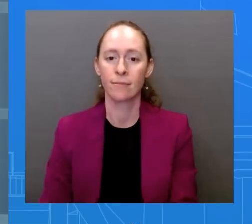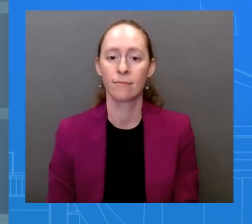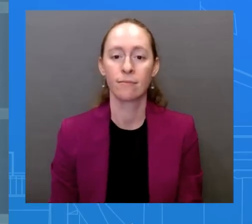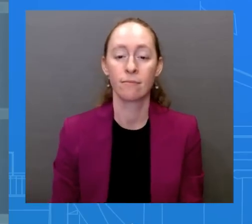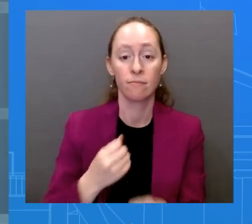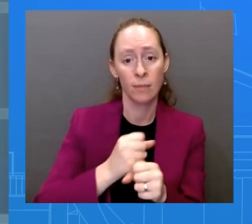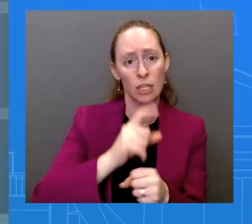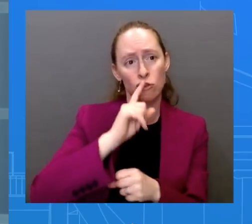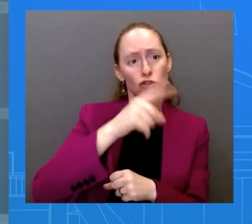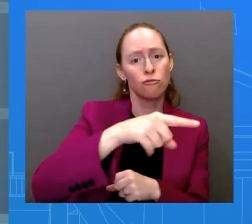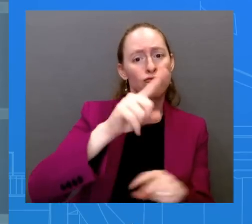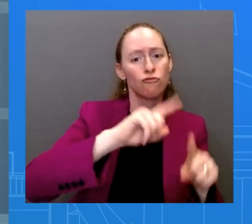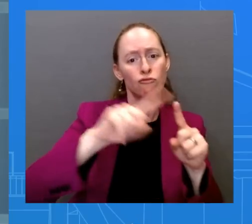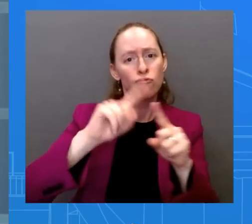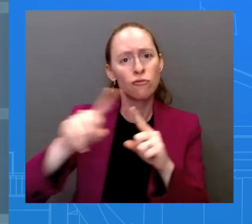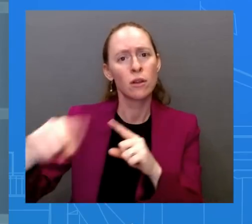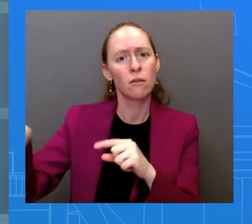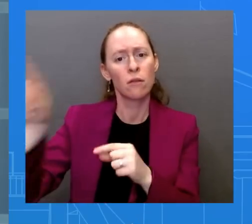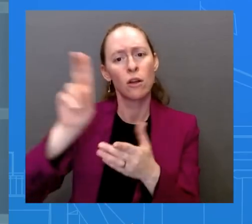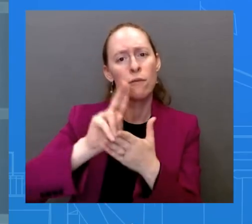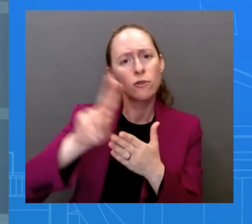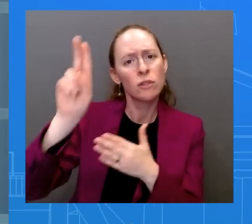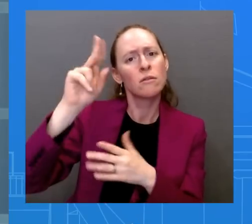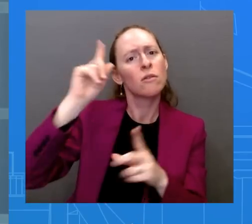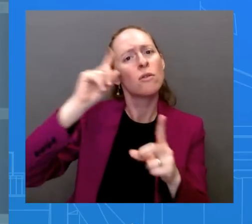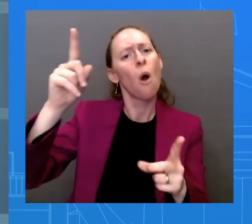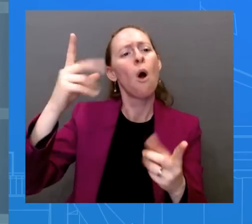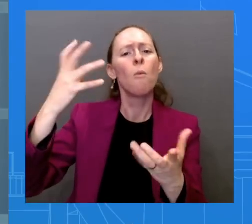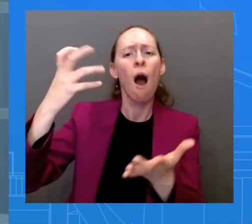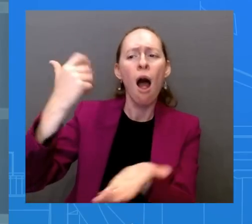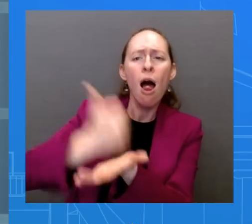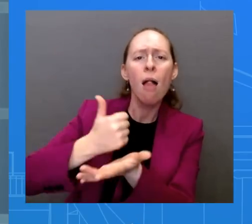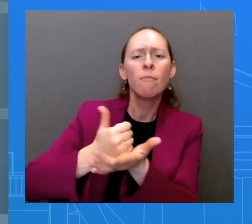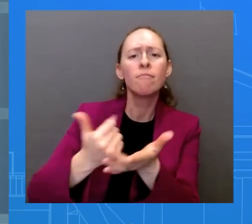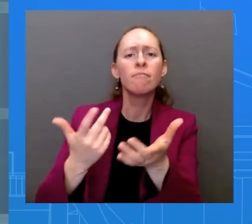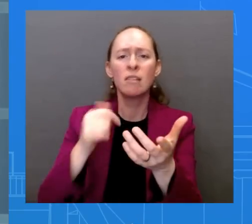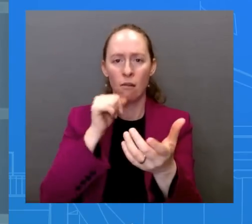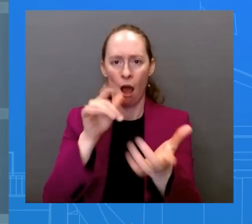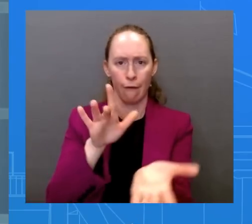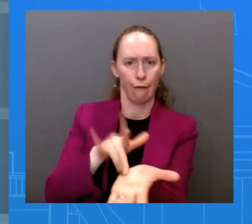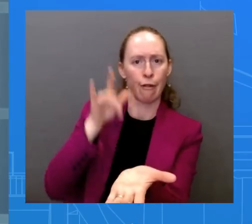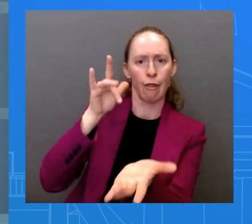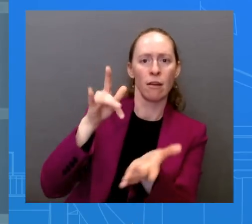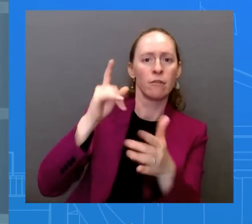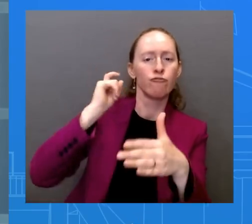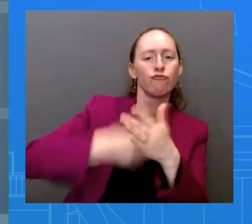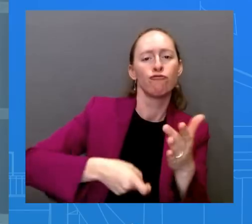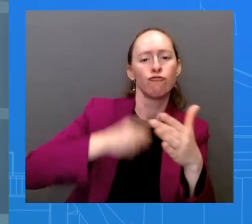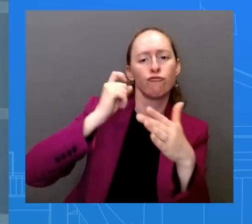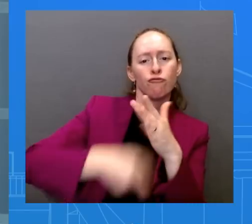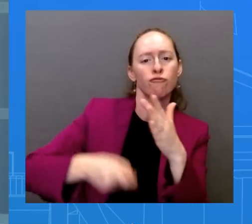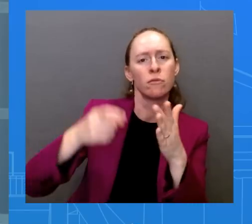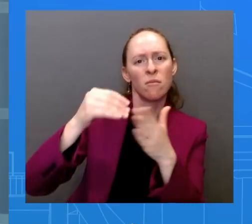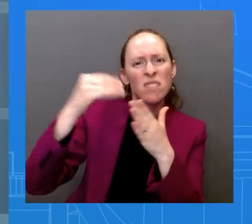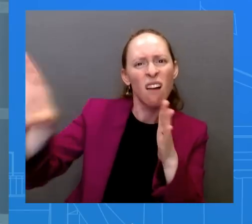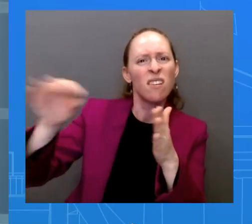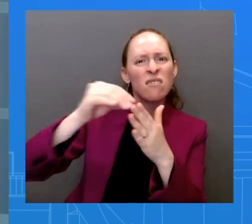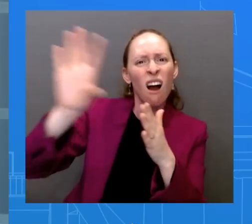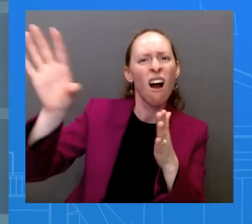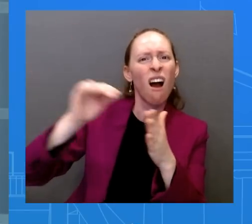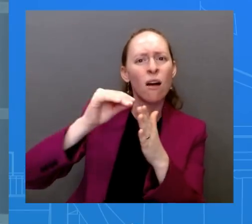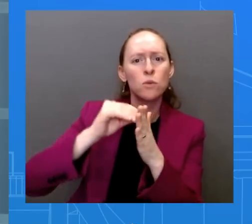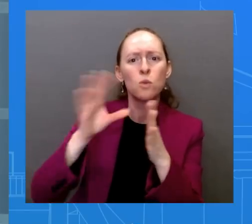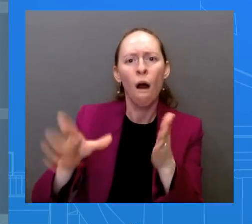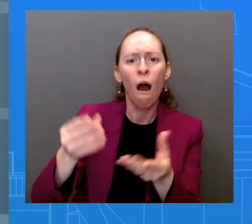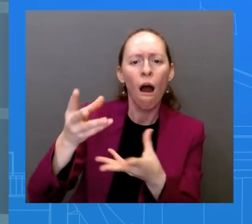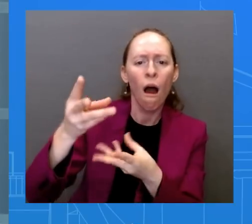raising costs on students in universities. But I have not seen this piece of legislation, so can't